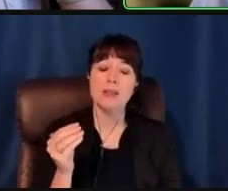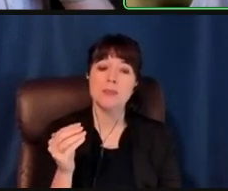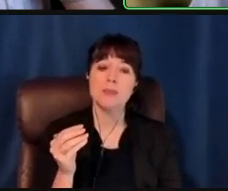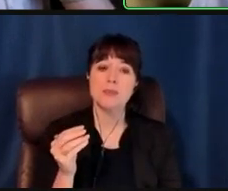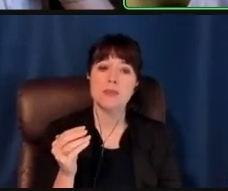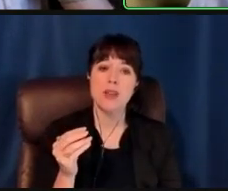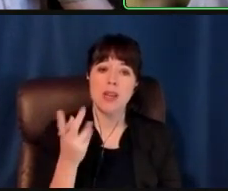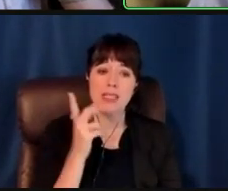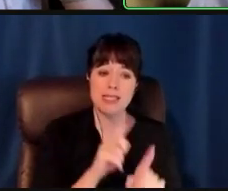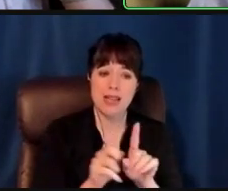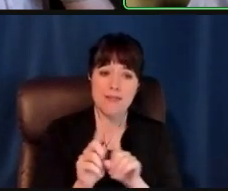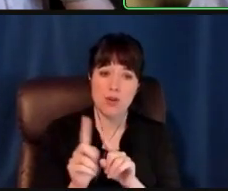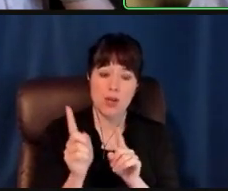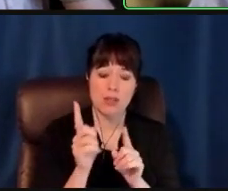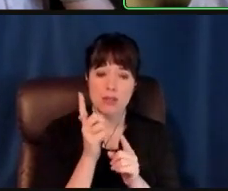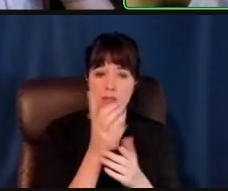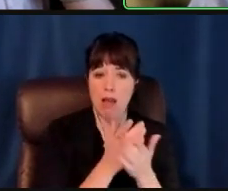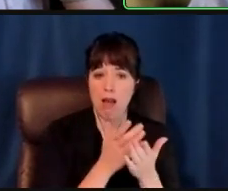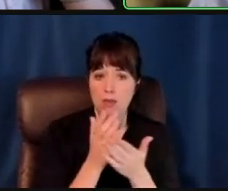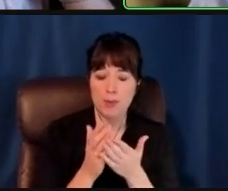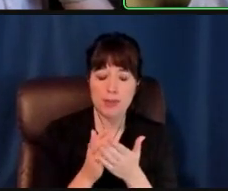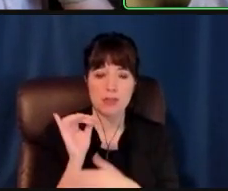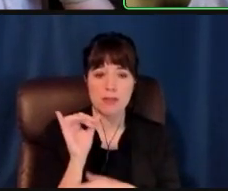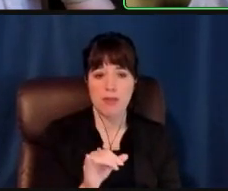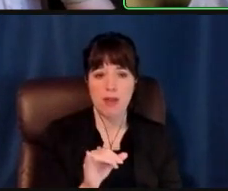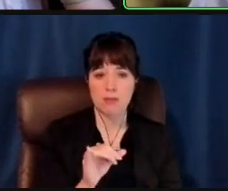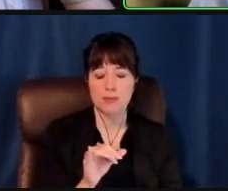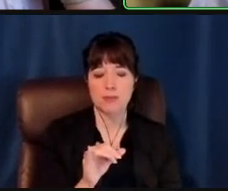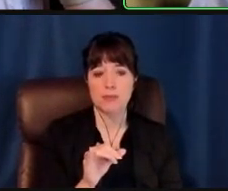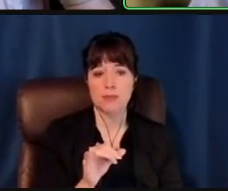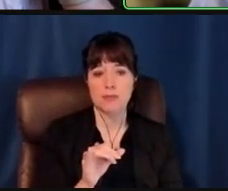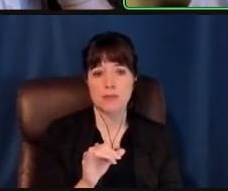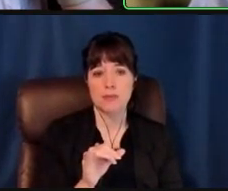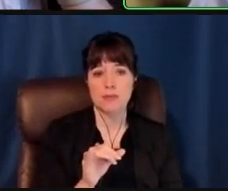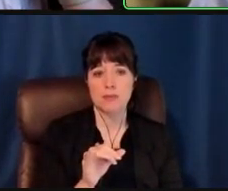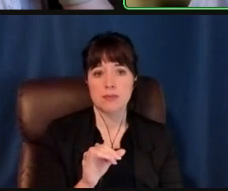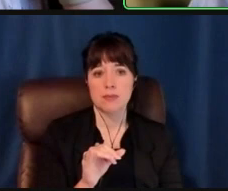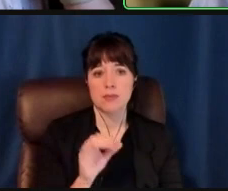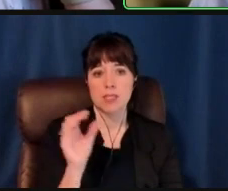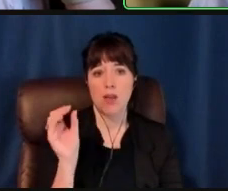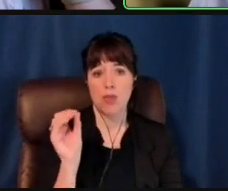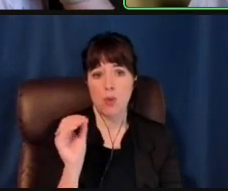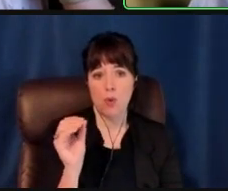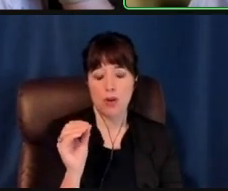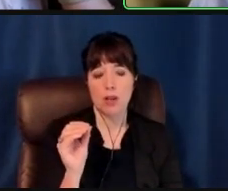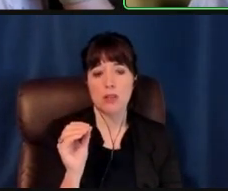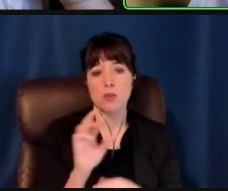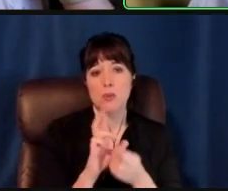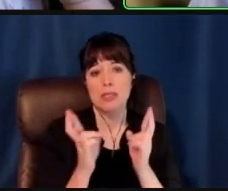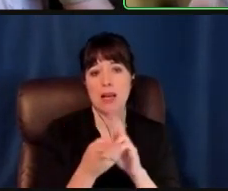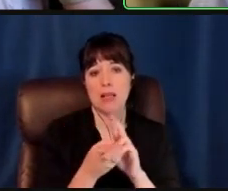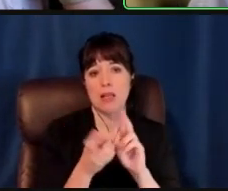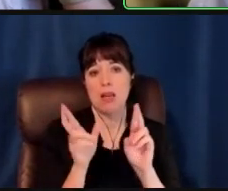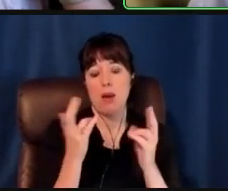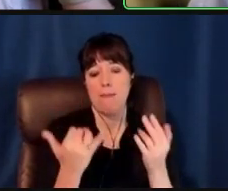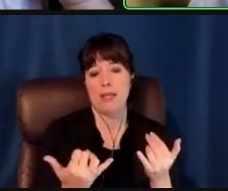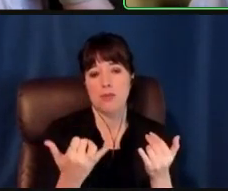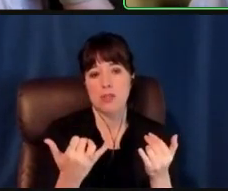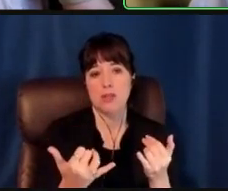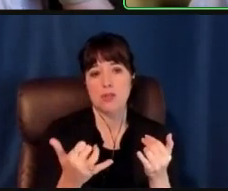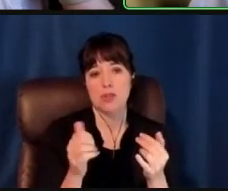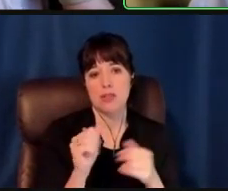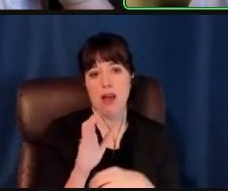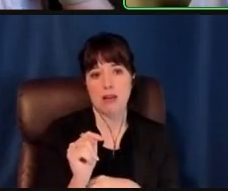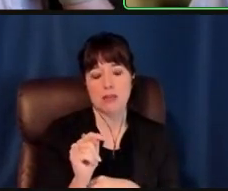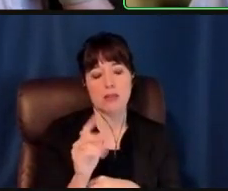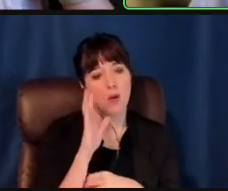And then different elements of the Oregon Recycling Modernization Act will be implemented over a number